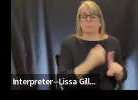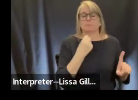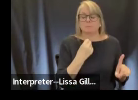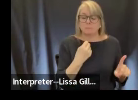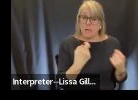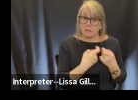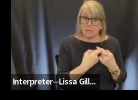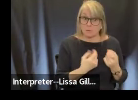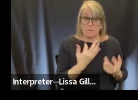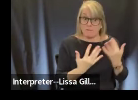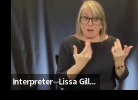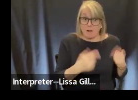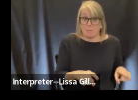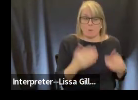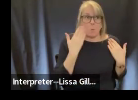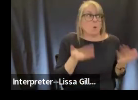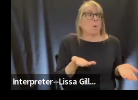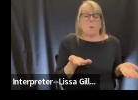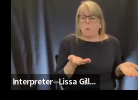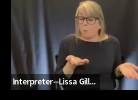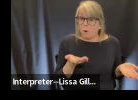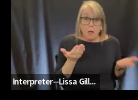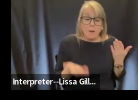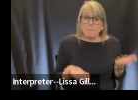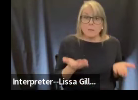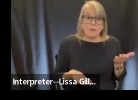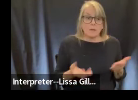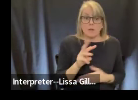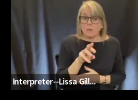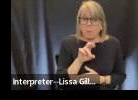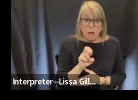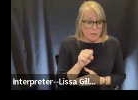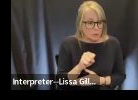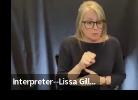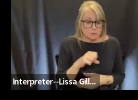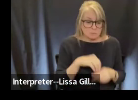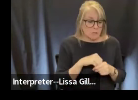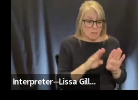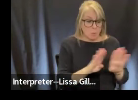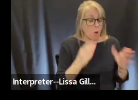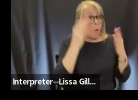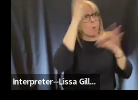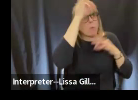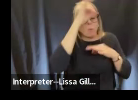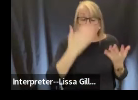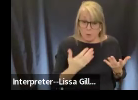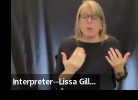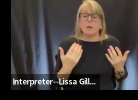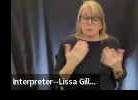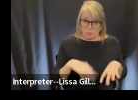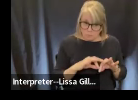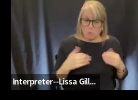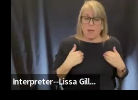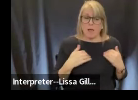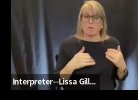out there that happen that we don't know, that there might be some wear and tear on wiring, and you just don't know. So having that working smoke alarm is critical